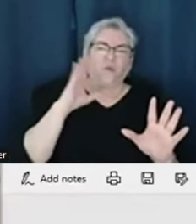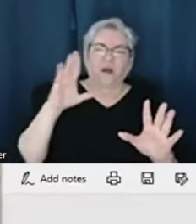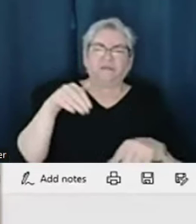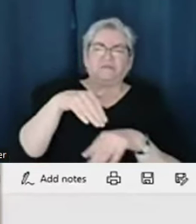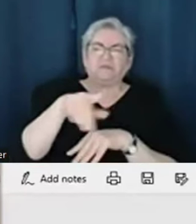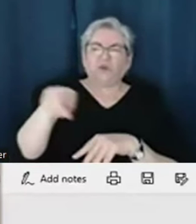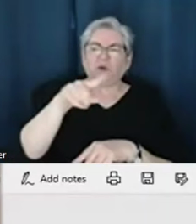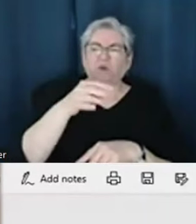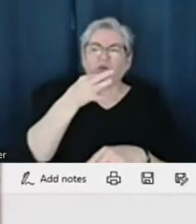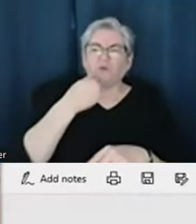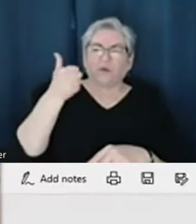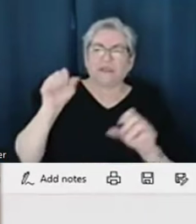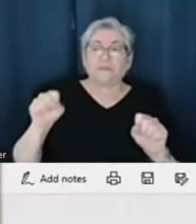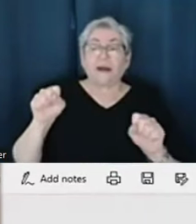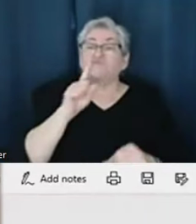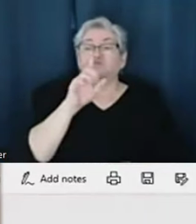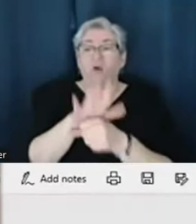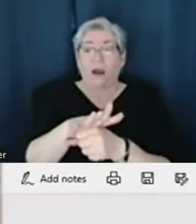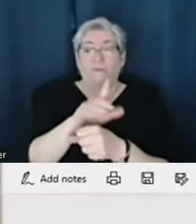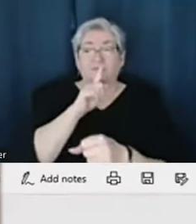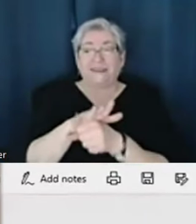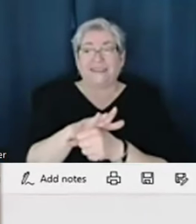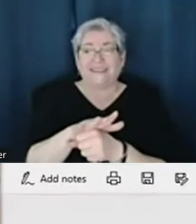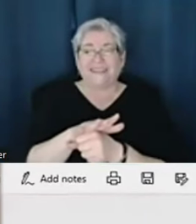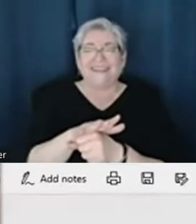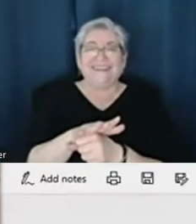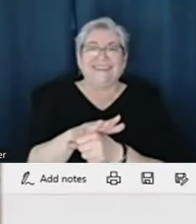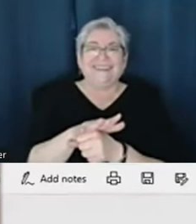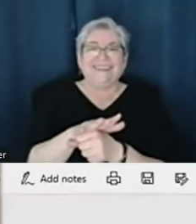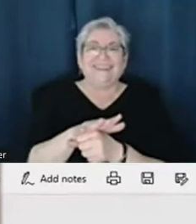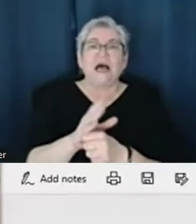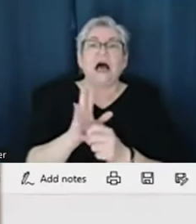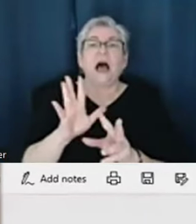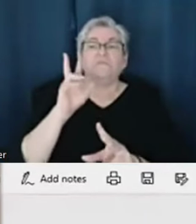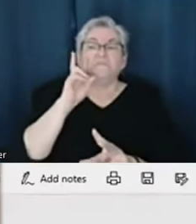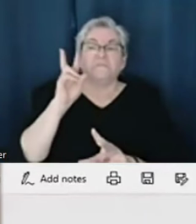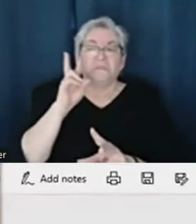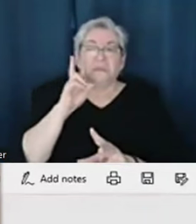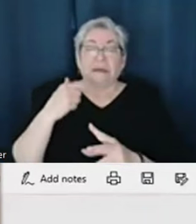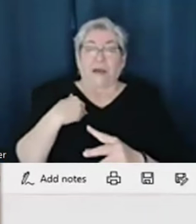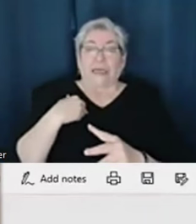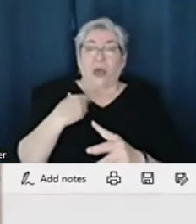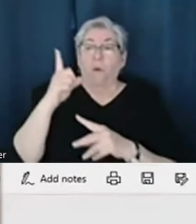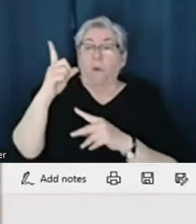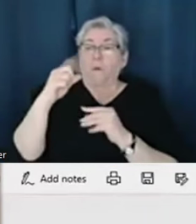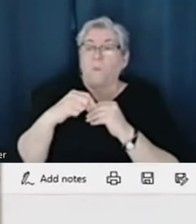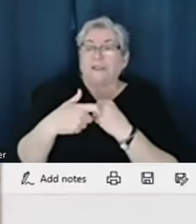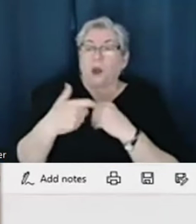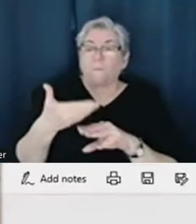I promise. Let me see if I can once more, before we end